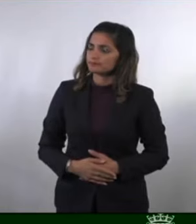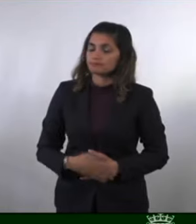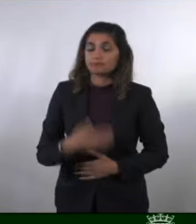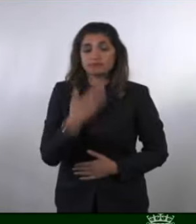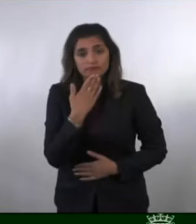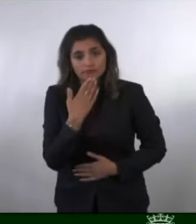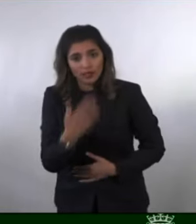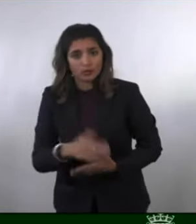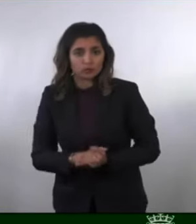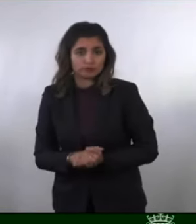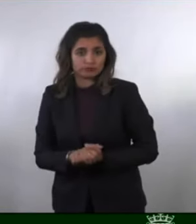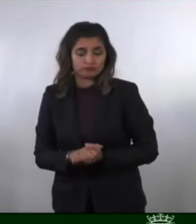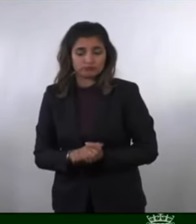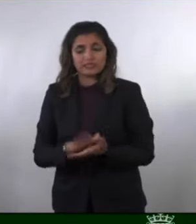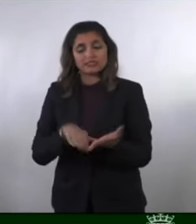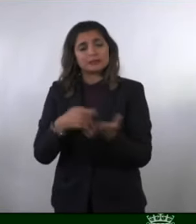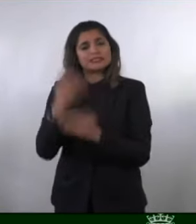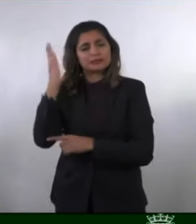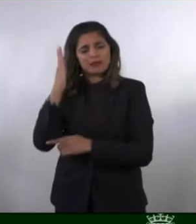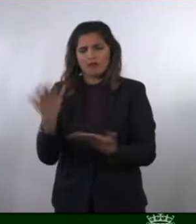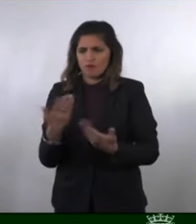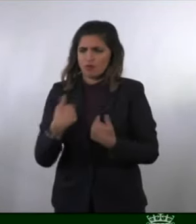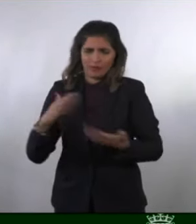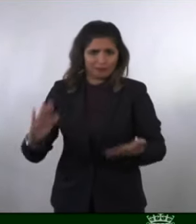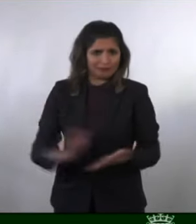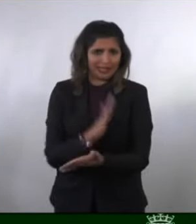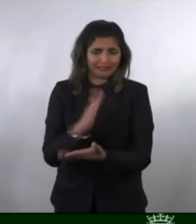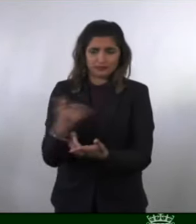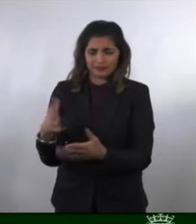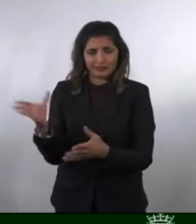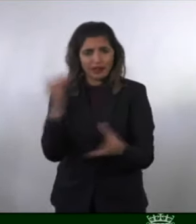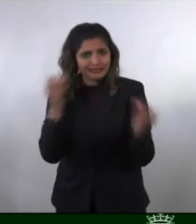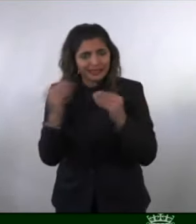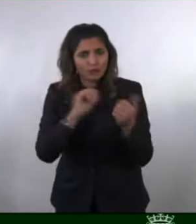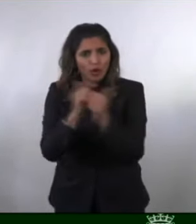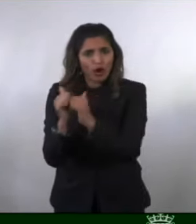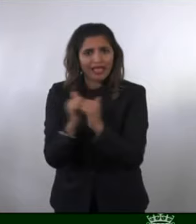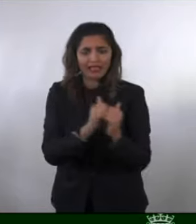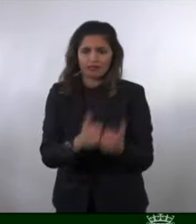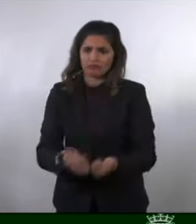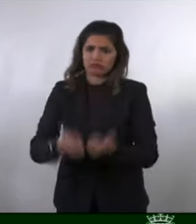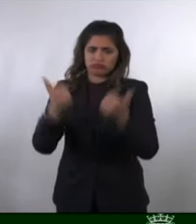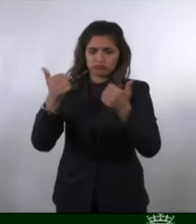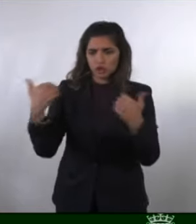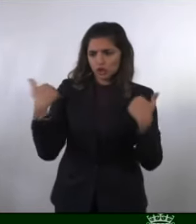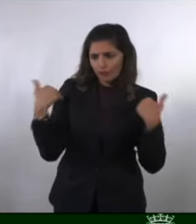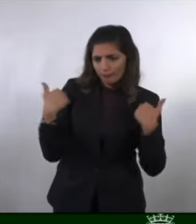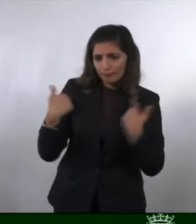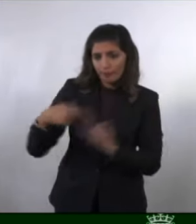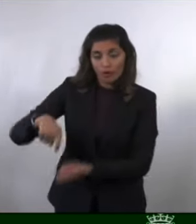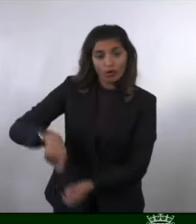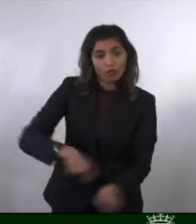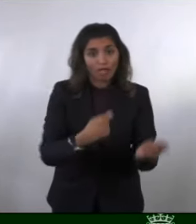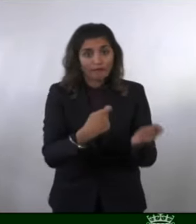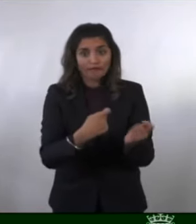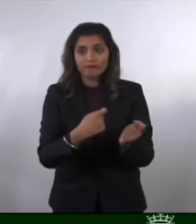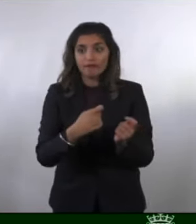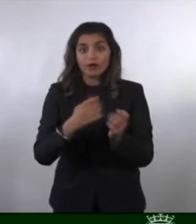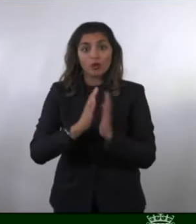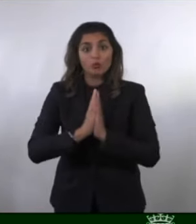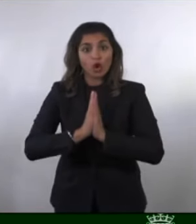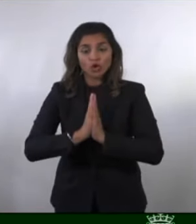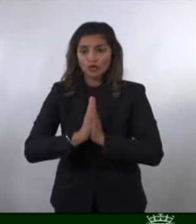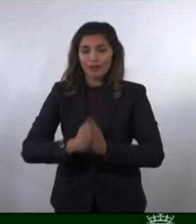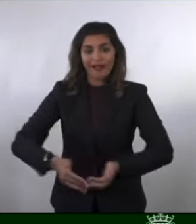to representation by myself and other colleagues about the importance of reopening, for instance, gyms, golf and collective worship, I'm very disappointed that we